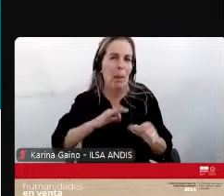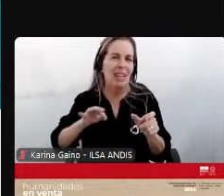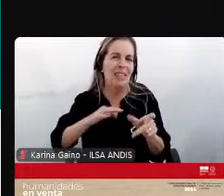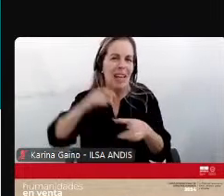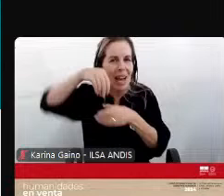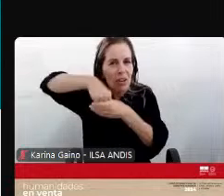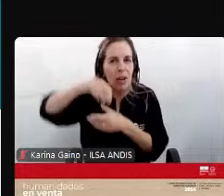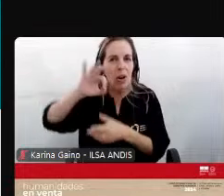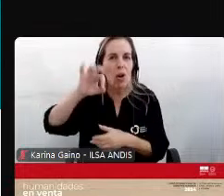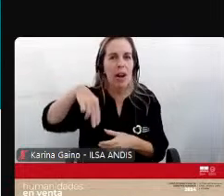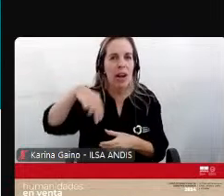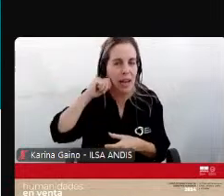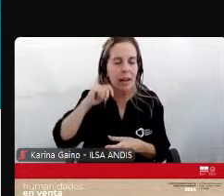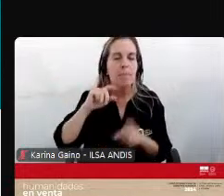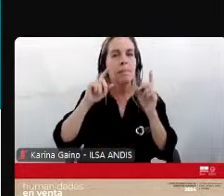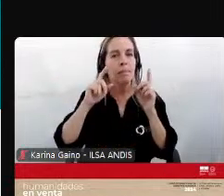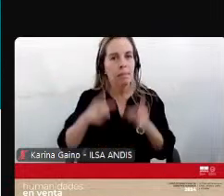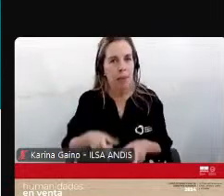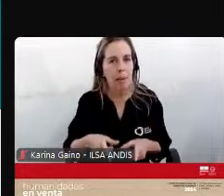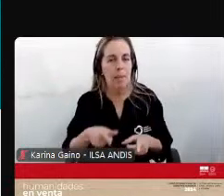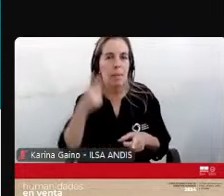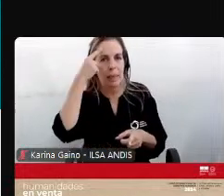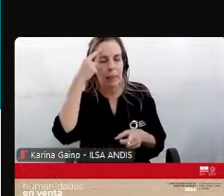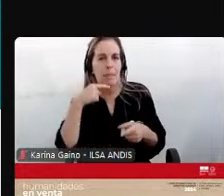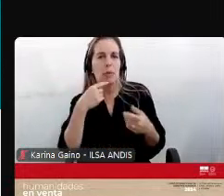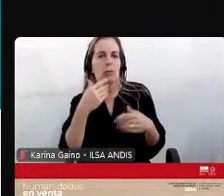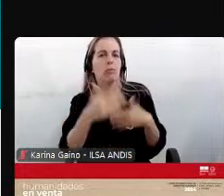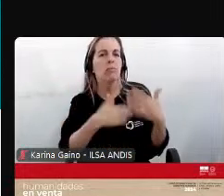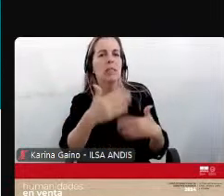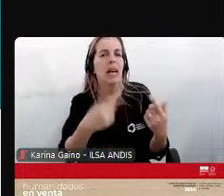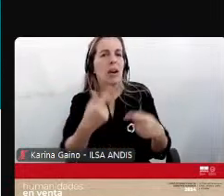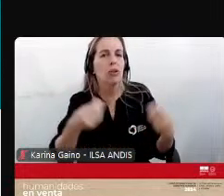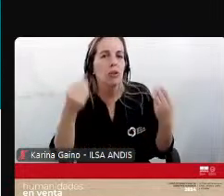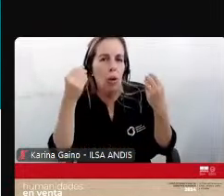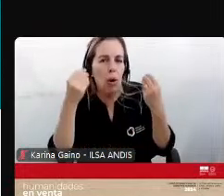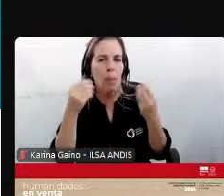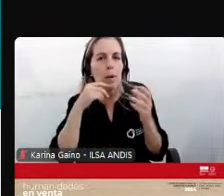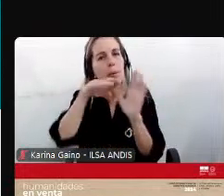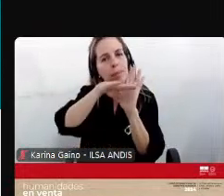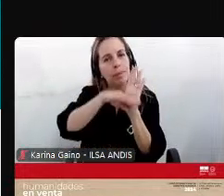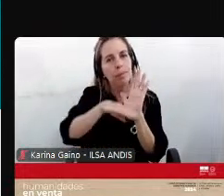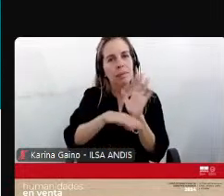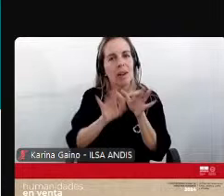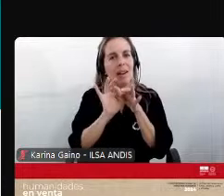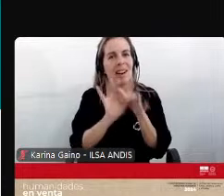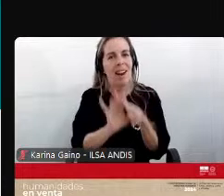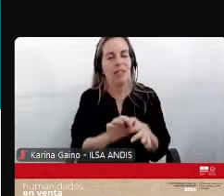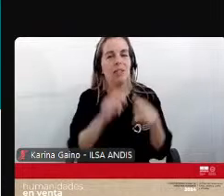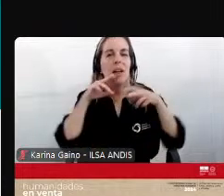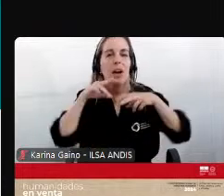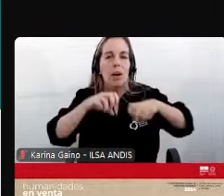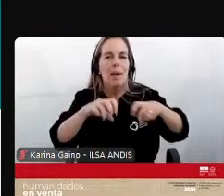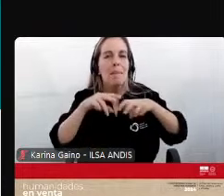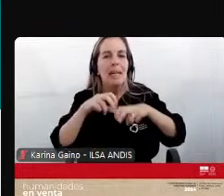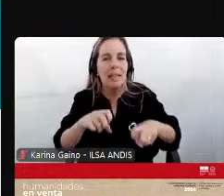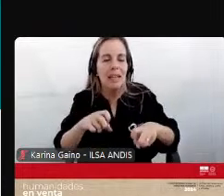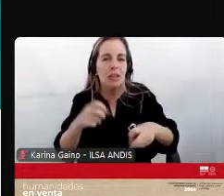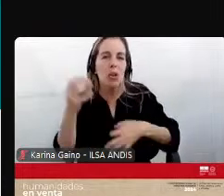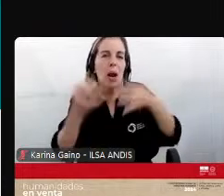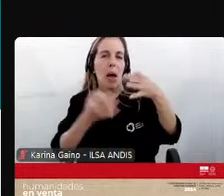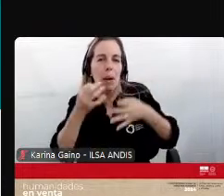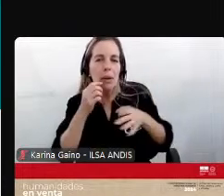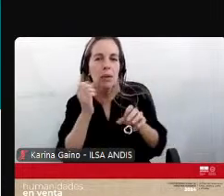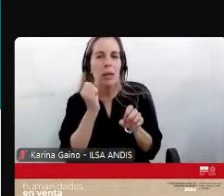and guidance, which is based on that research and stakeholder engagement and assessments and our work on the ground. We